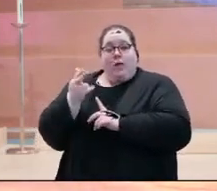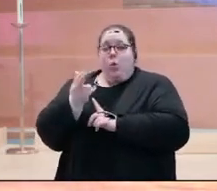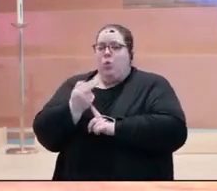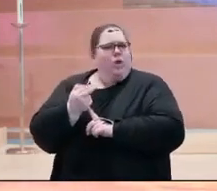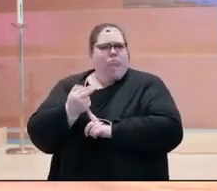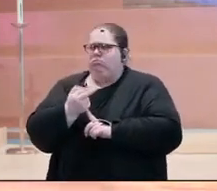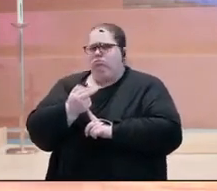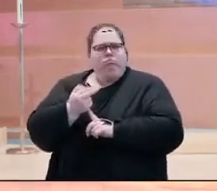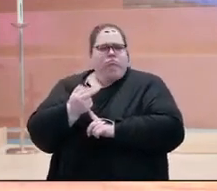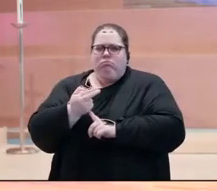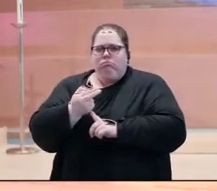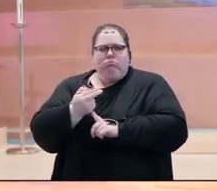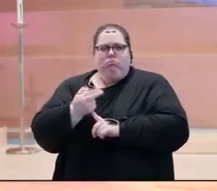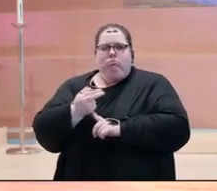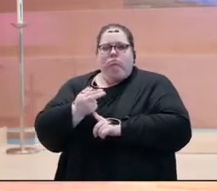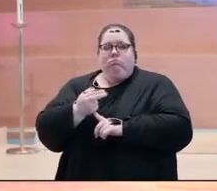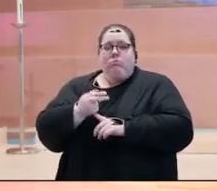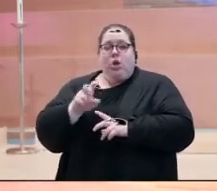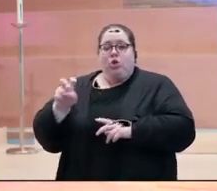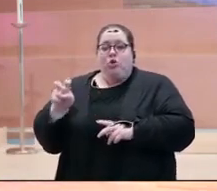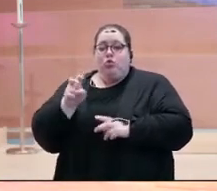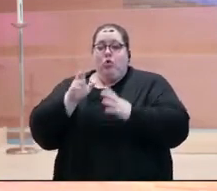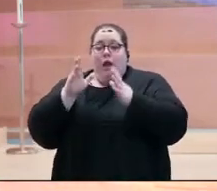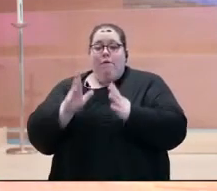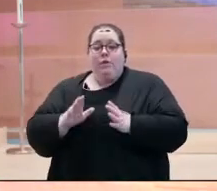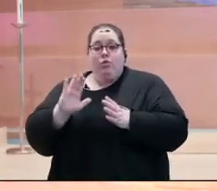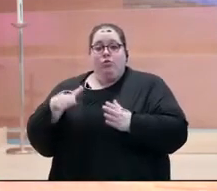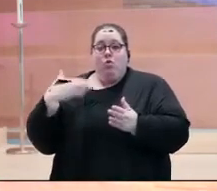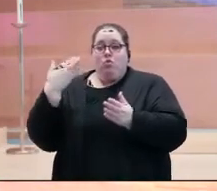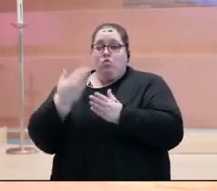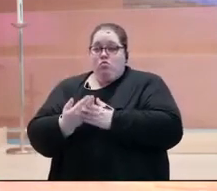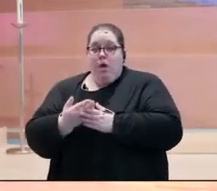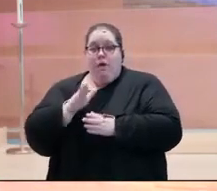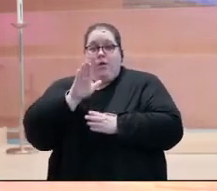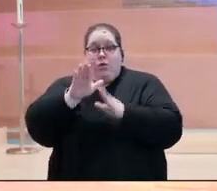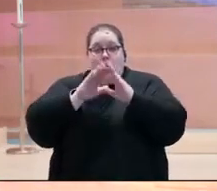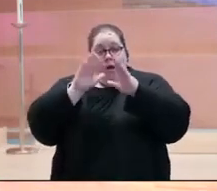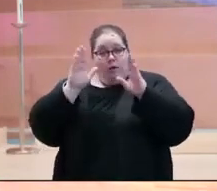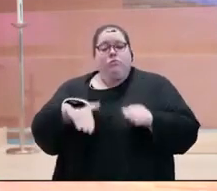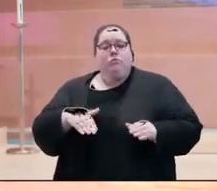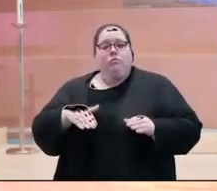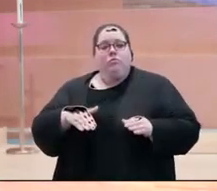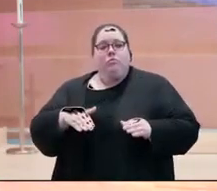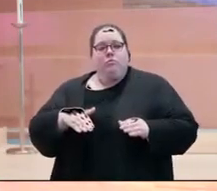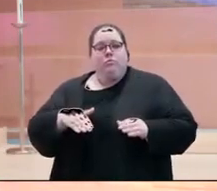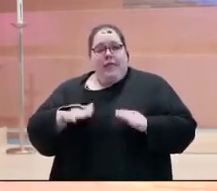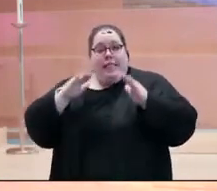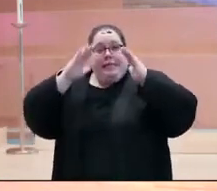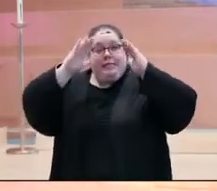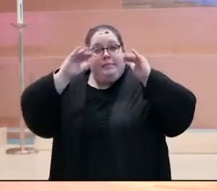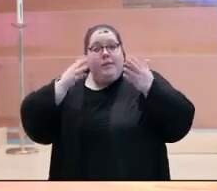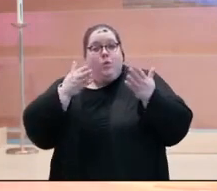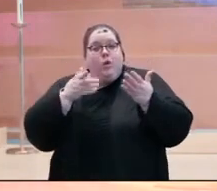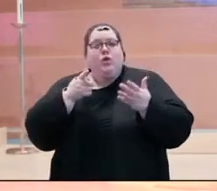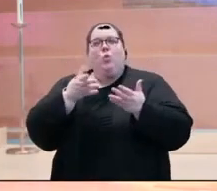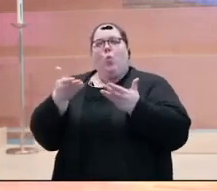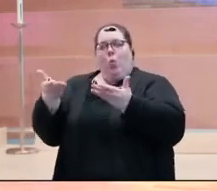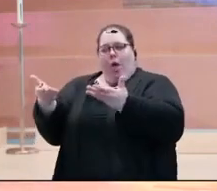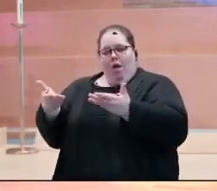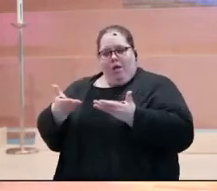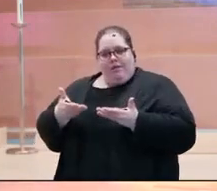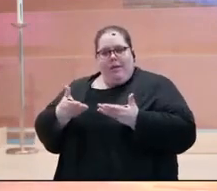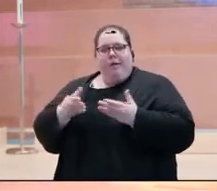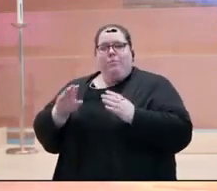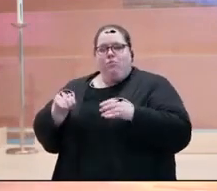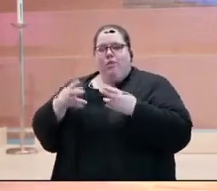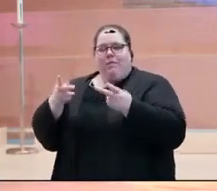You went, and when travelers came to your door, you were expected to bring them in, to care for them, to provide them shelter, give